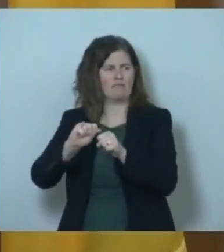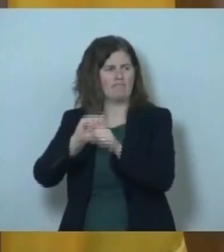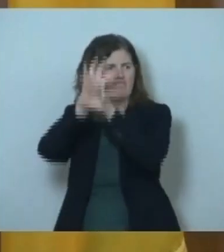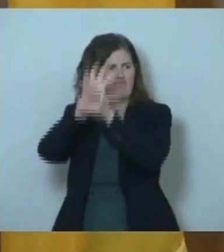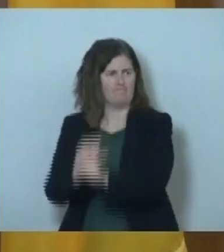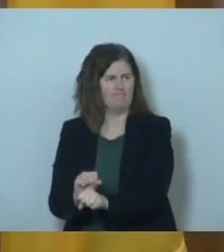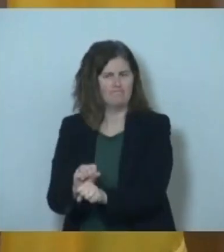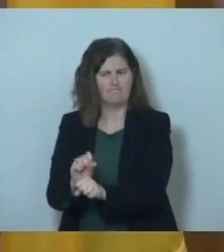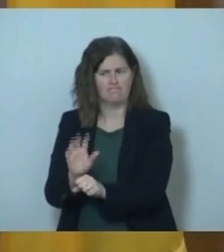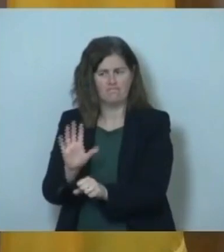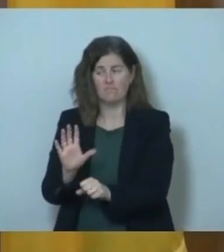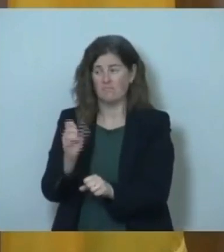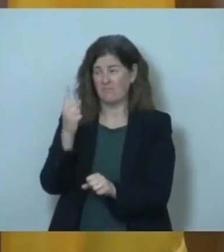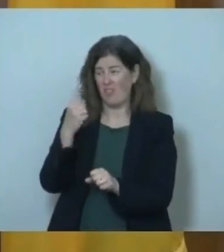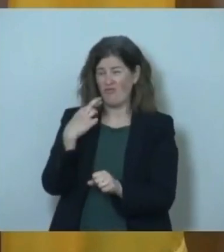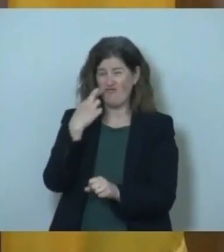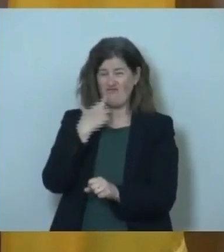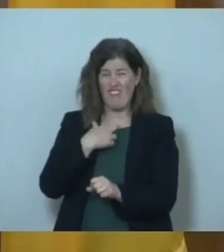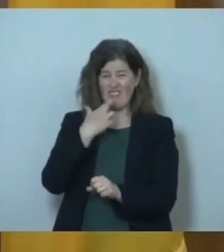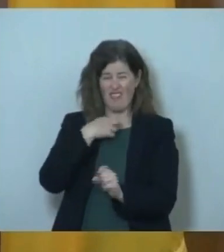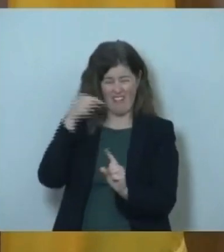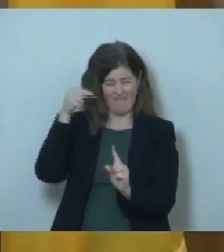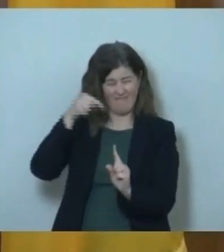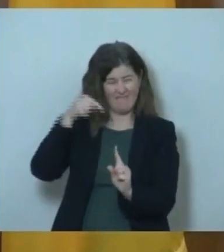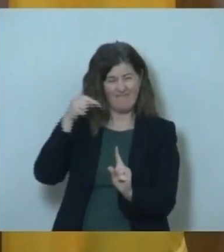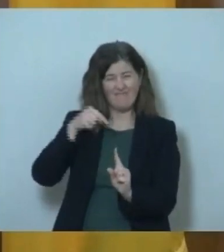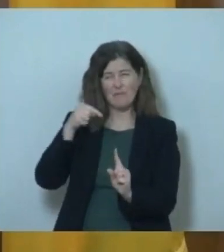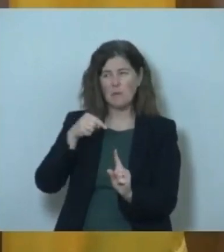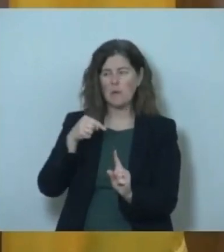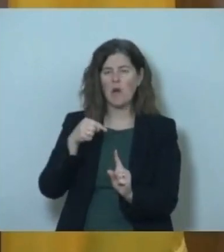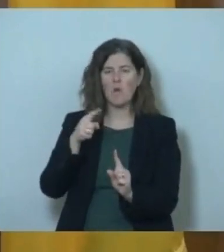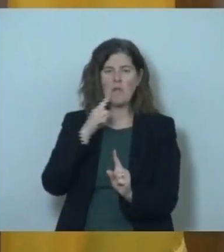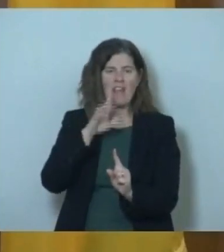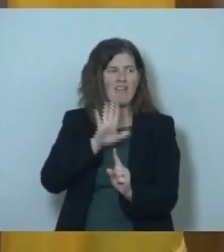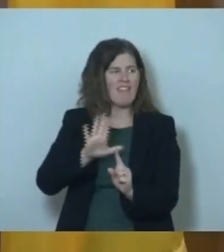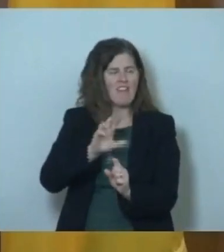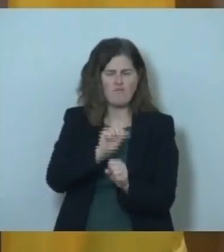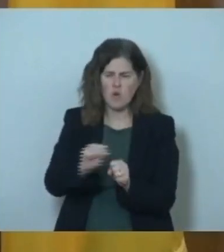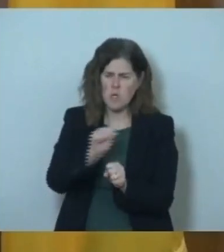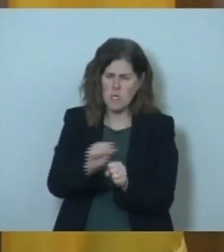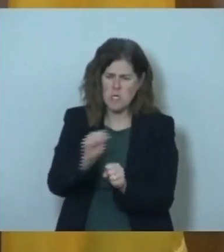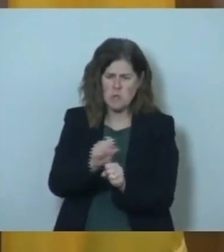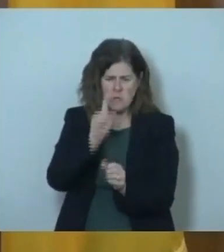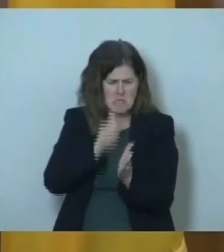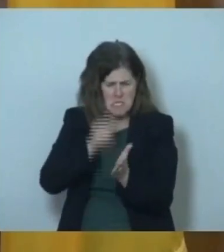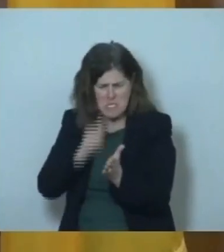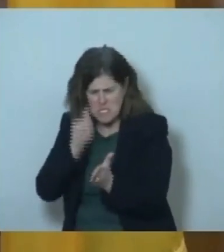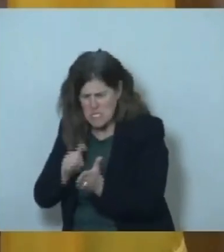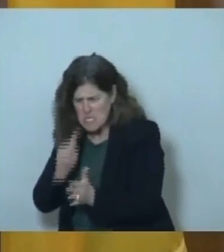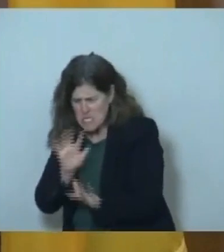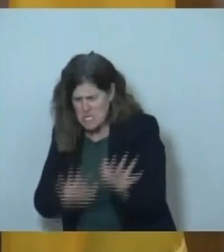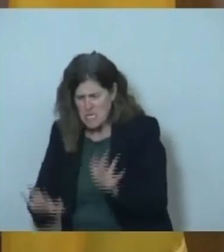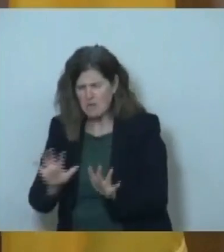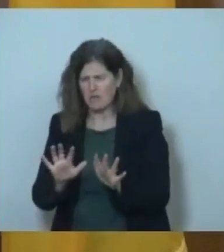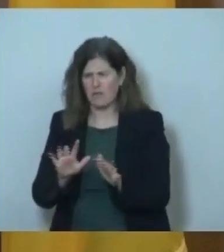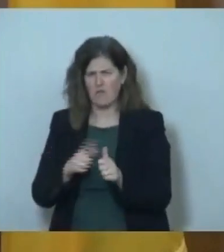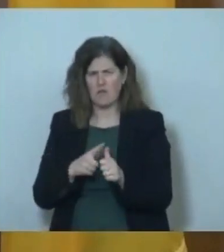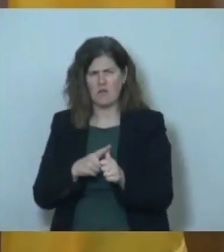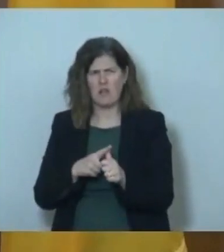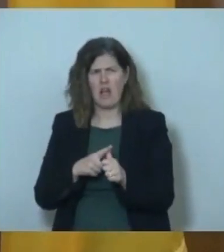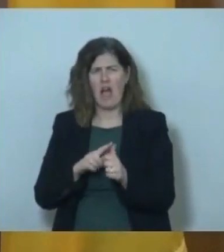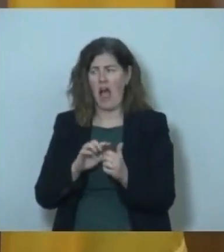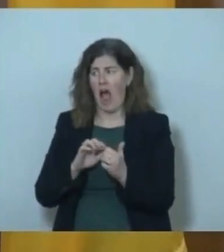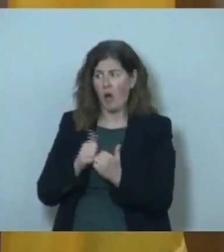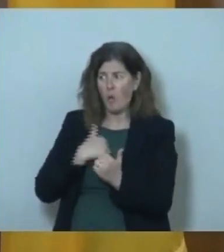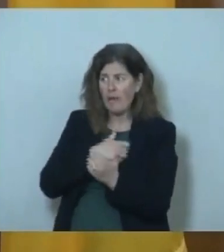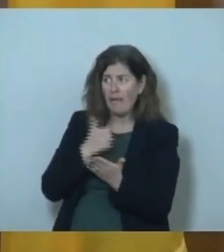in particular has really, in my opinion, bent over backwards to really identify two things. How can we help you feed people